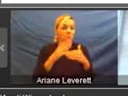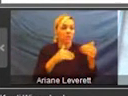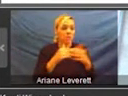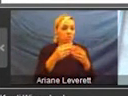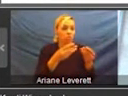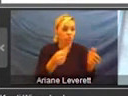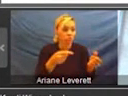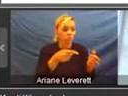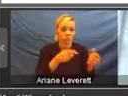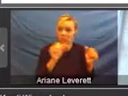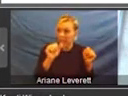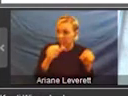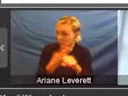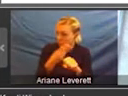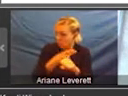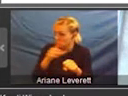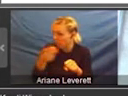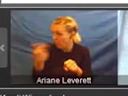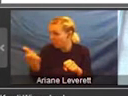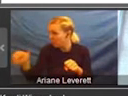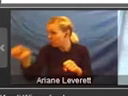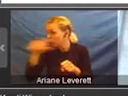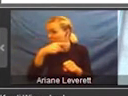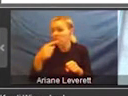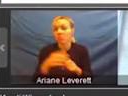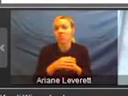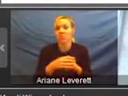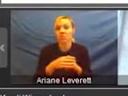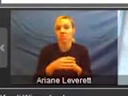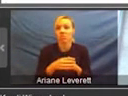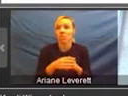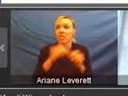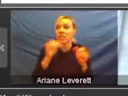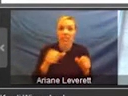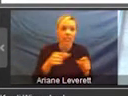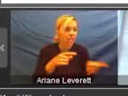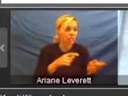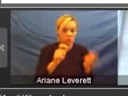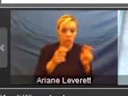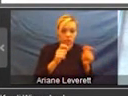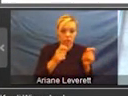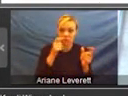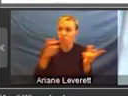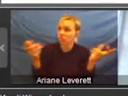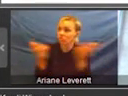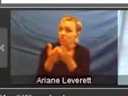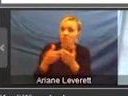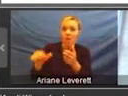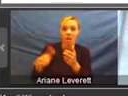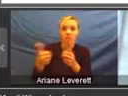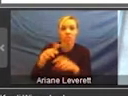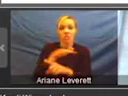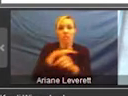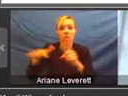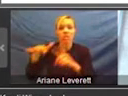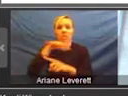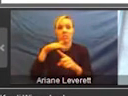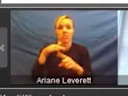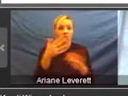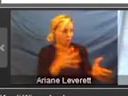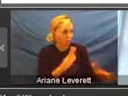reusable, possible to appropriate, to adjust to different contexts and needs and so on.